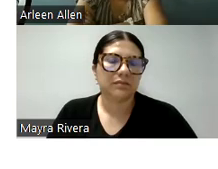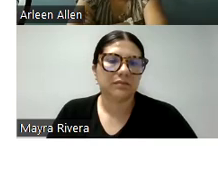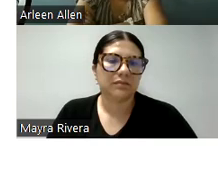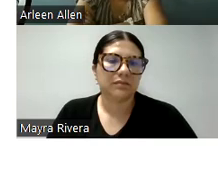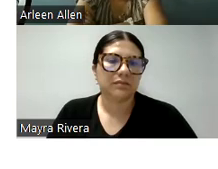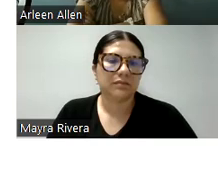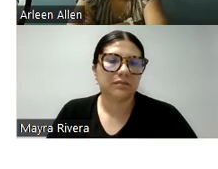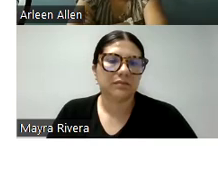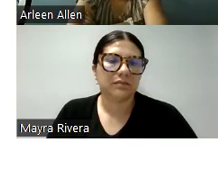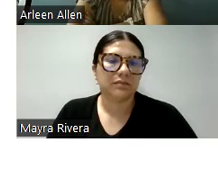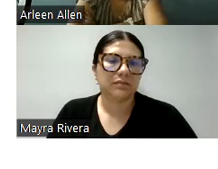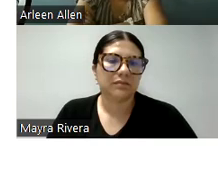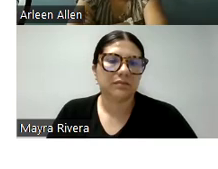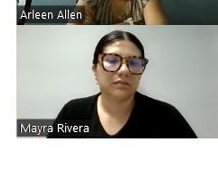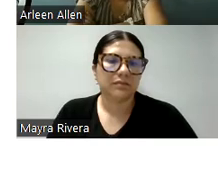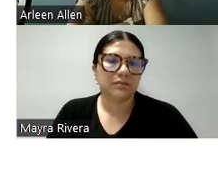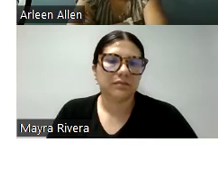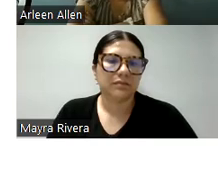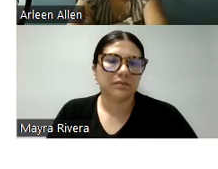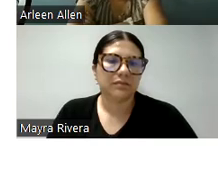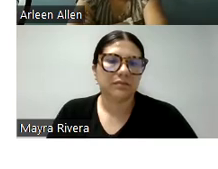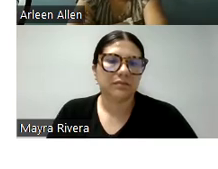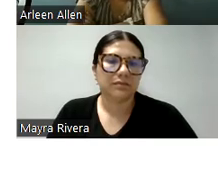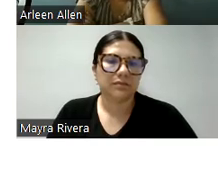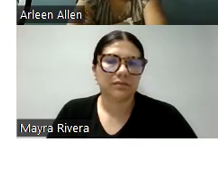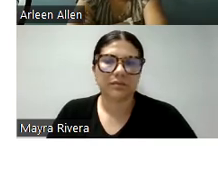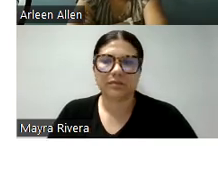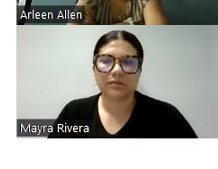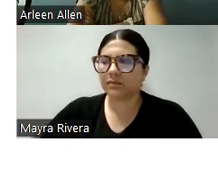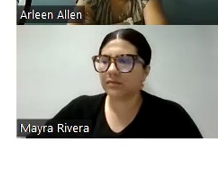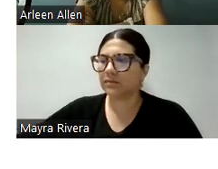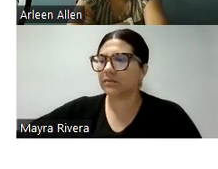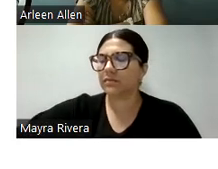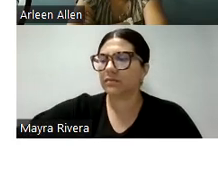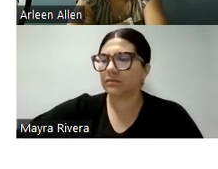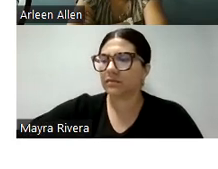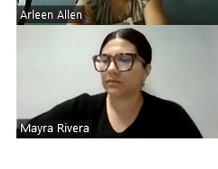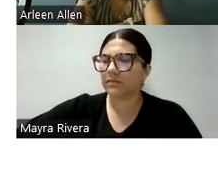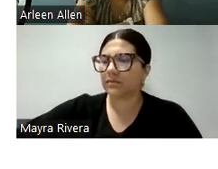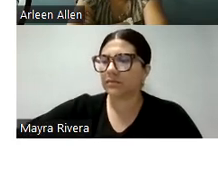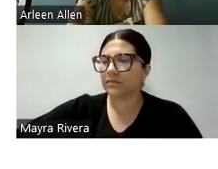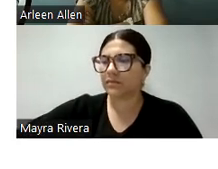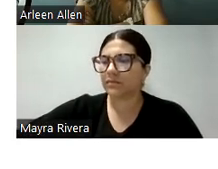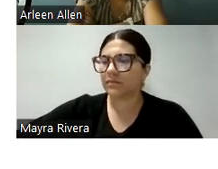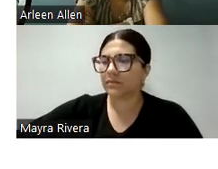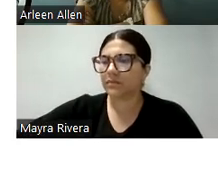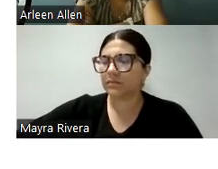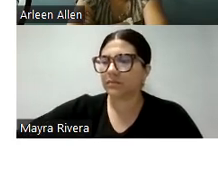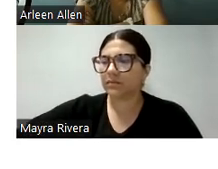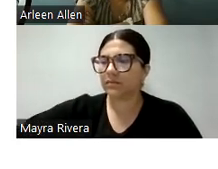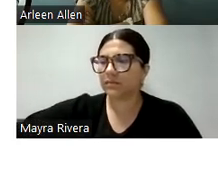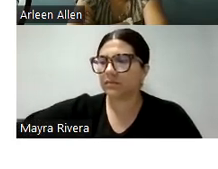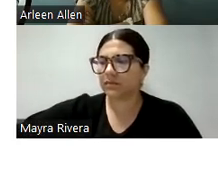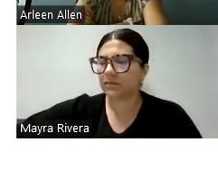questioning, whether it comes to their sexual orientation, meaning that they're not sure. They're experimenting. They're not sure if they're gay,